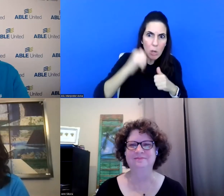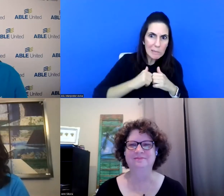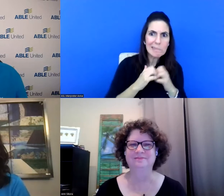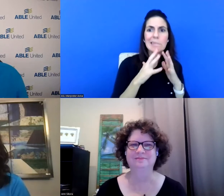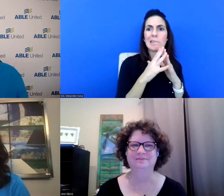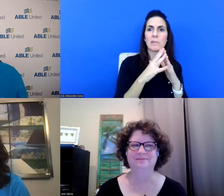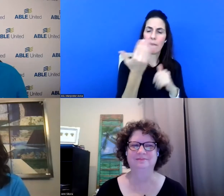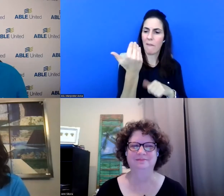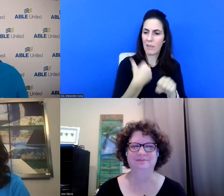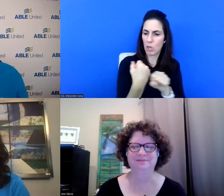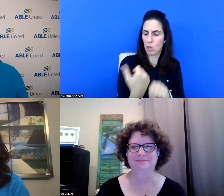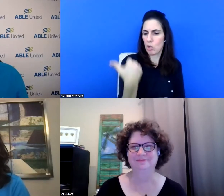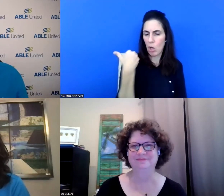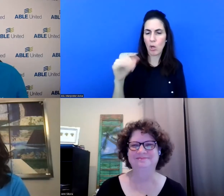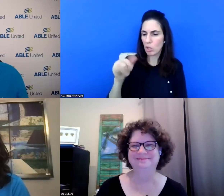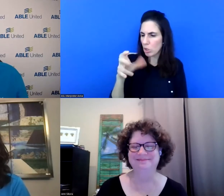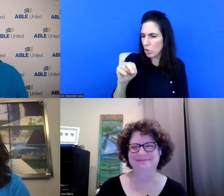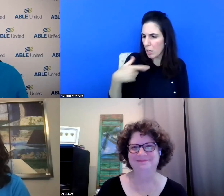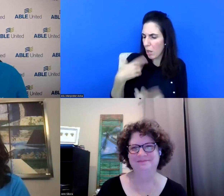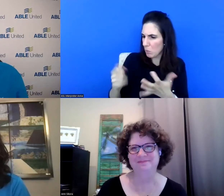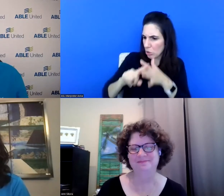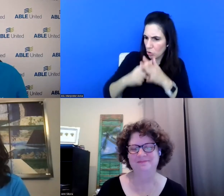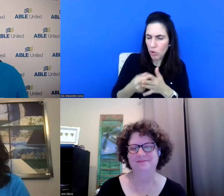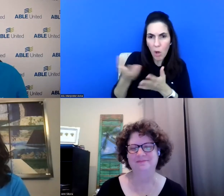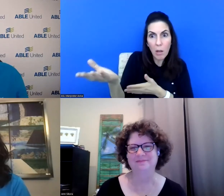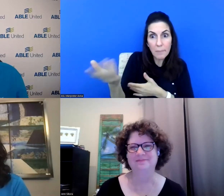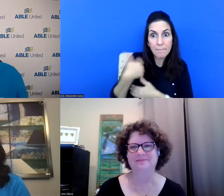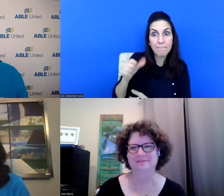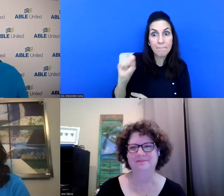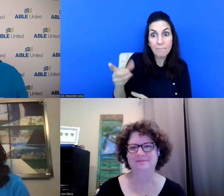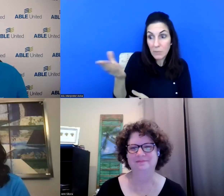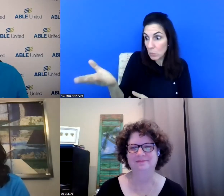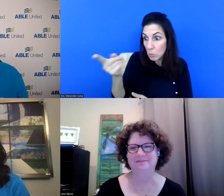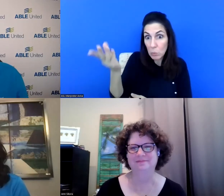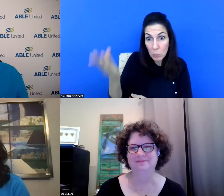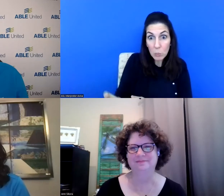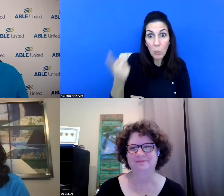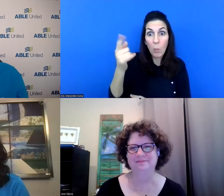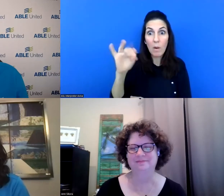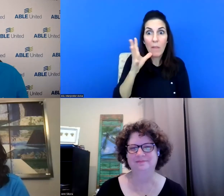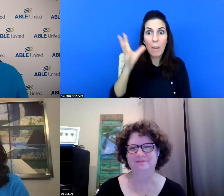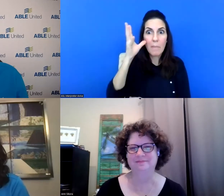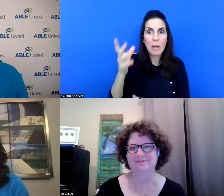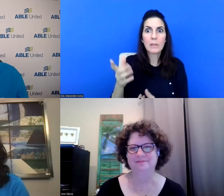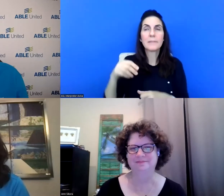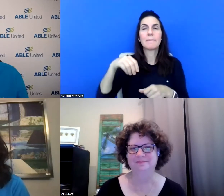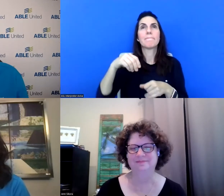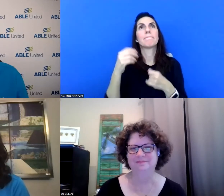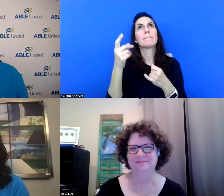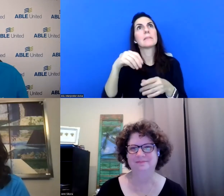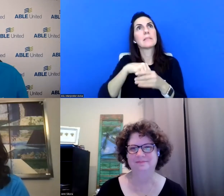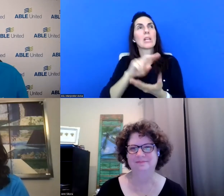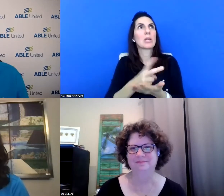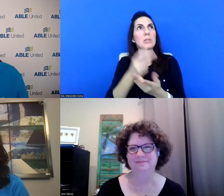ago. So Jen, I'd like to start this conversation with you. You were one of those parents that sat around a kitchen table and